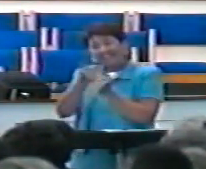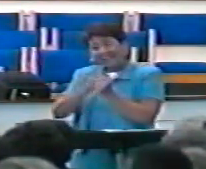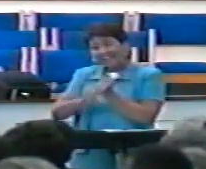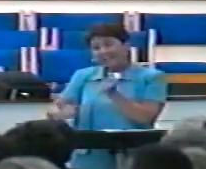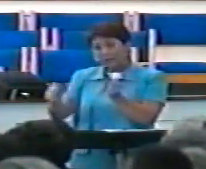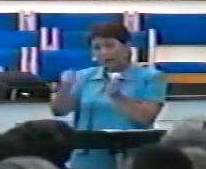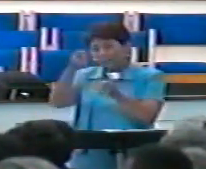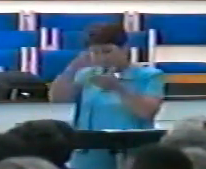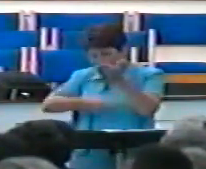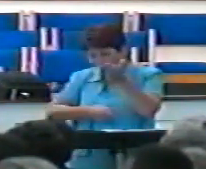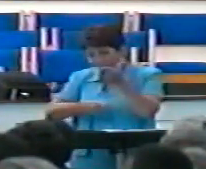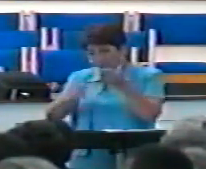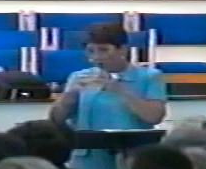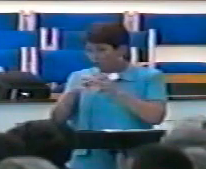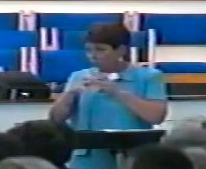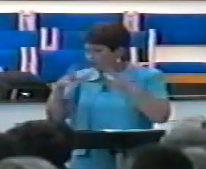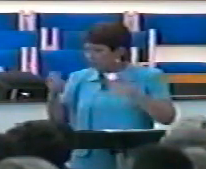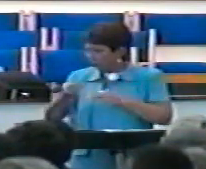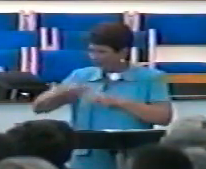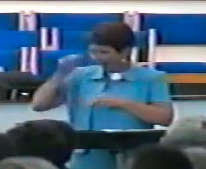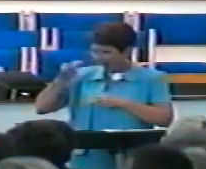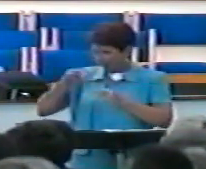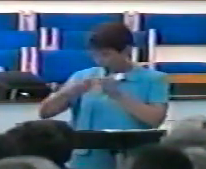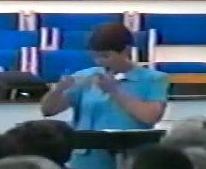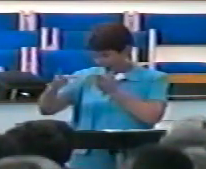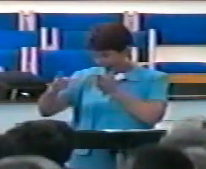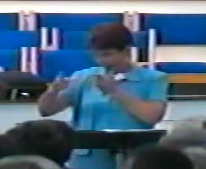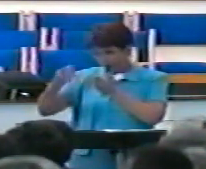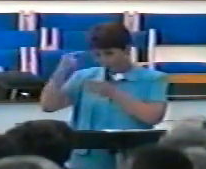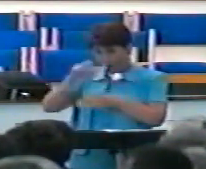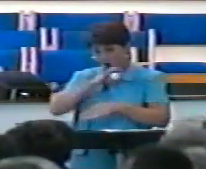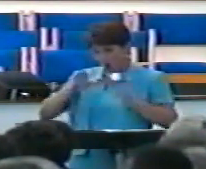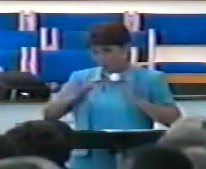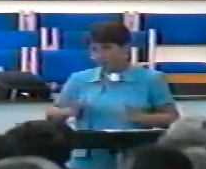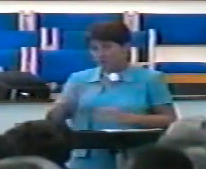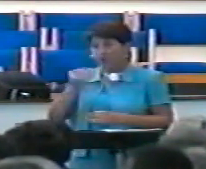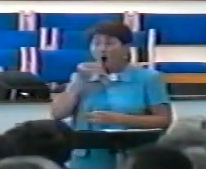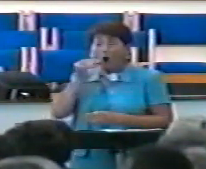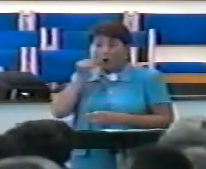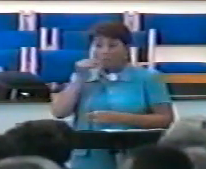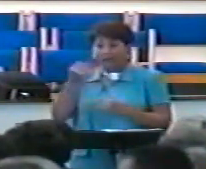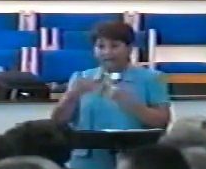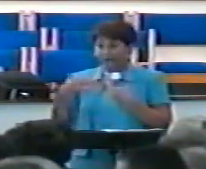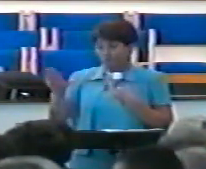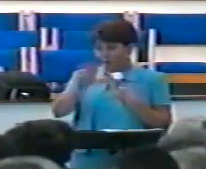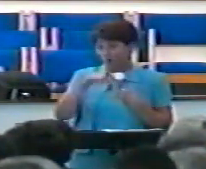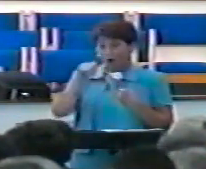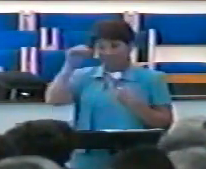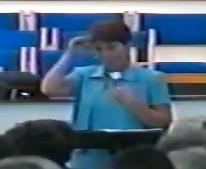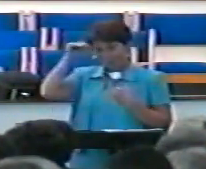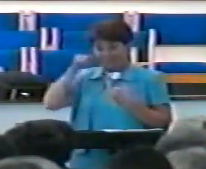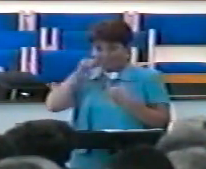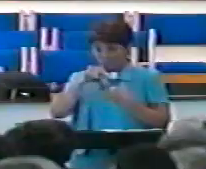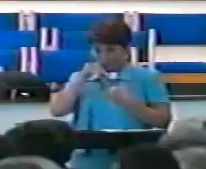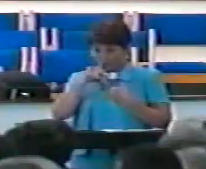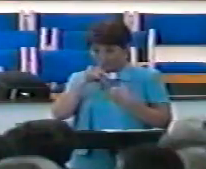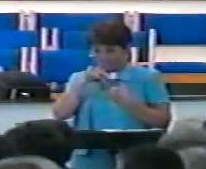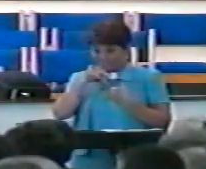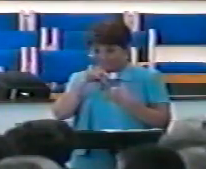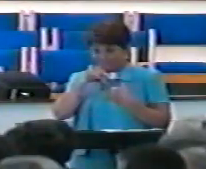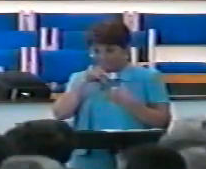boys and girls turn out right for the cause of Christ? Any price too great to pay?